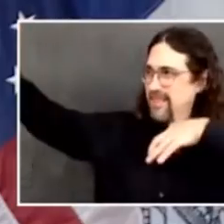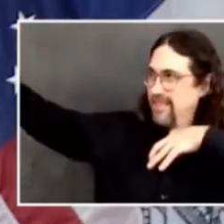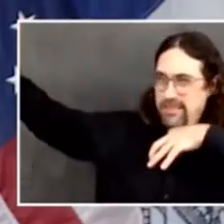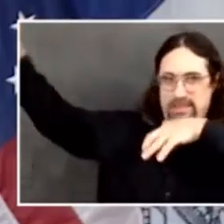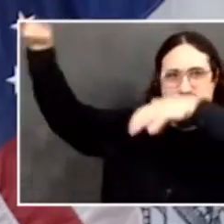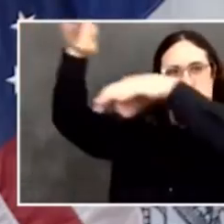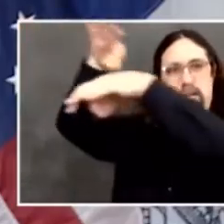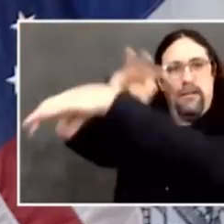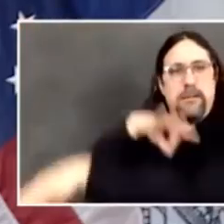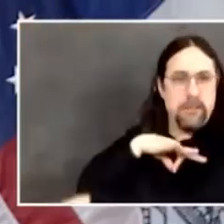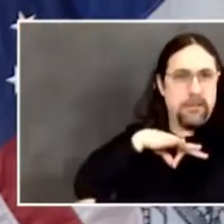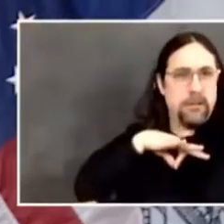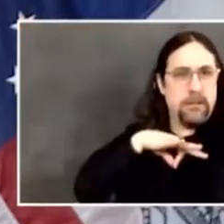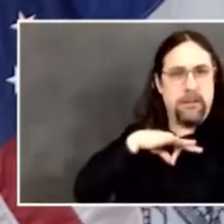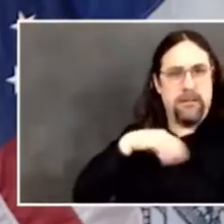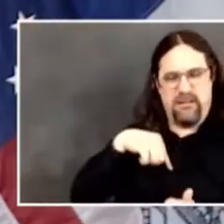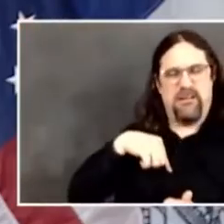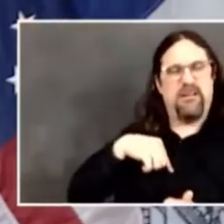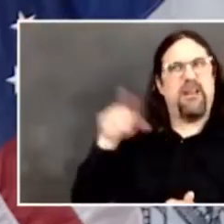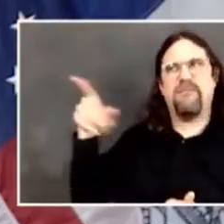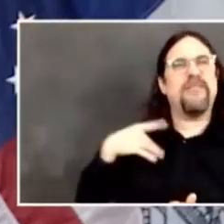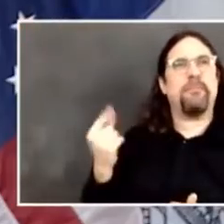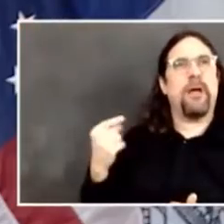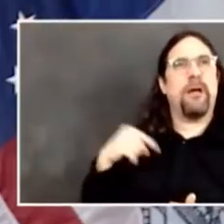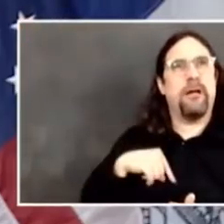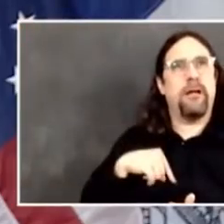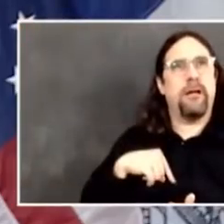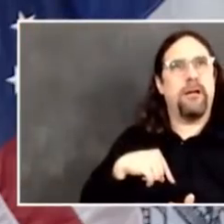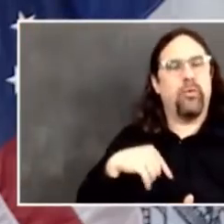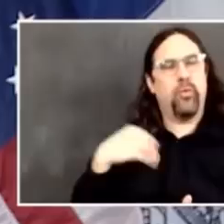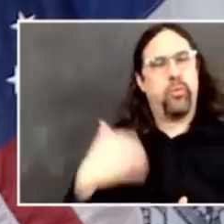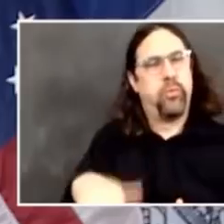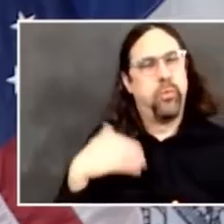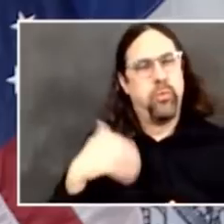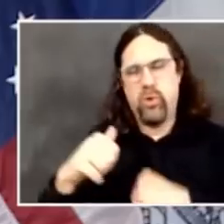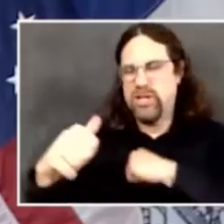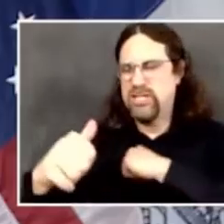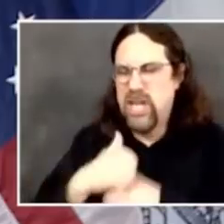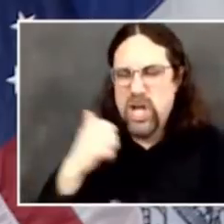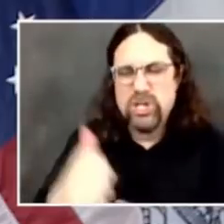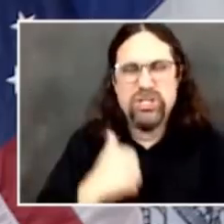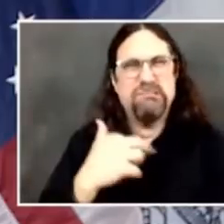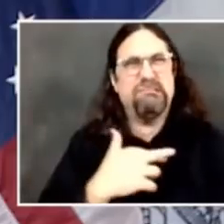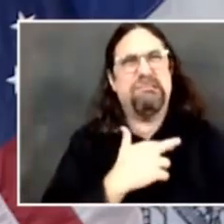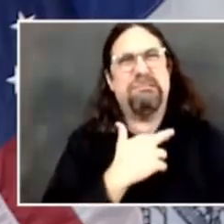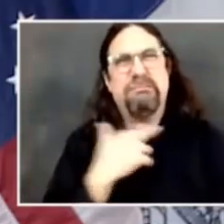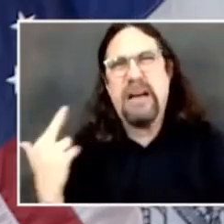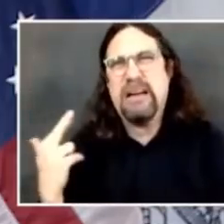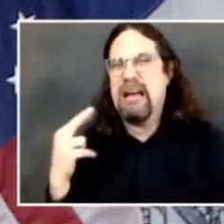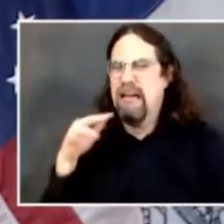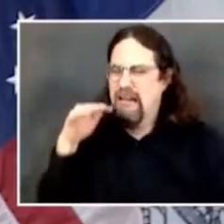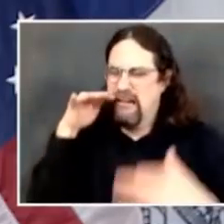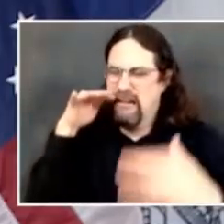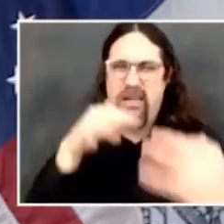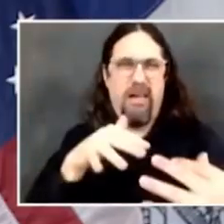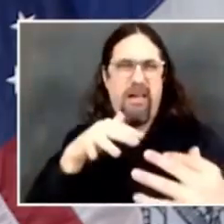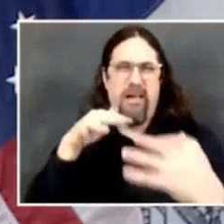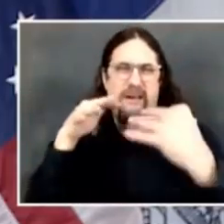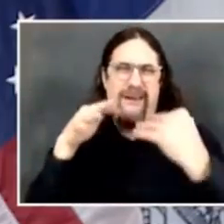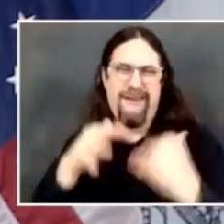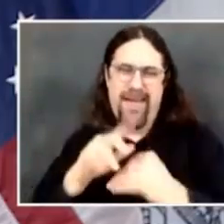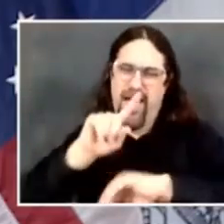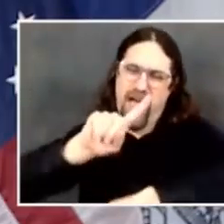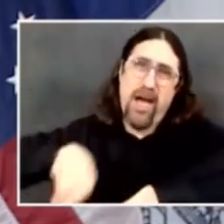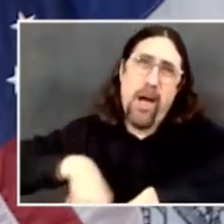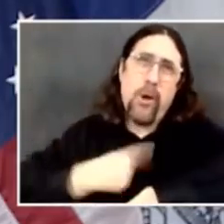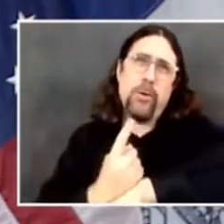present. But what's so striking, what's so amazing is not that people somehow